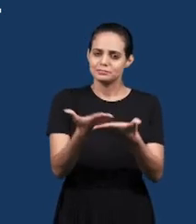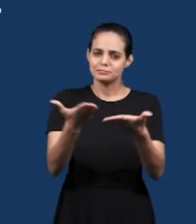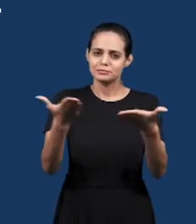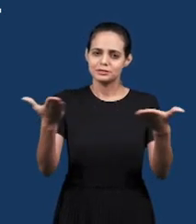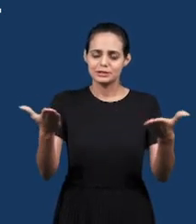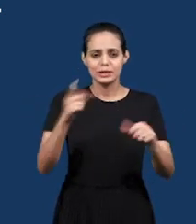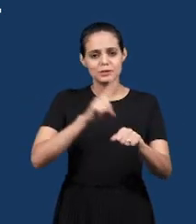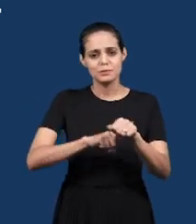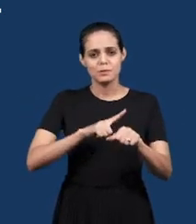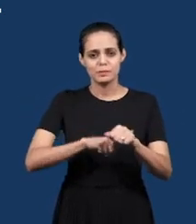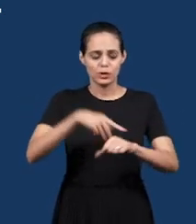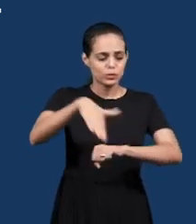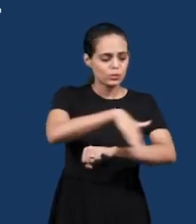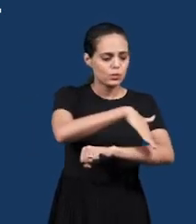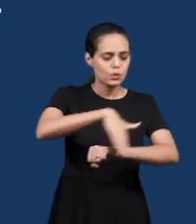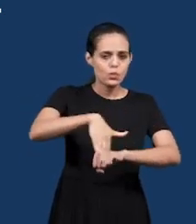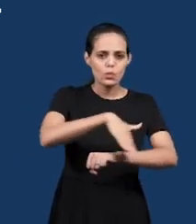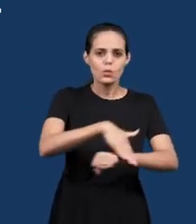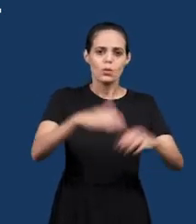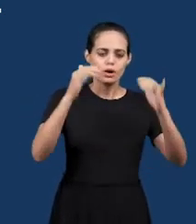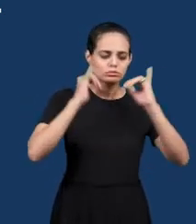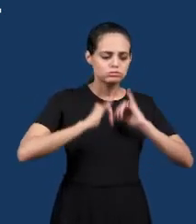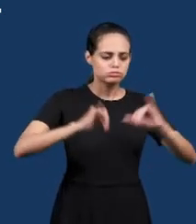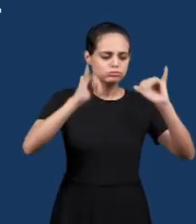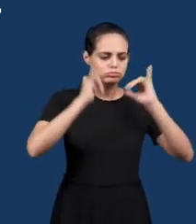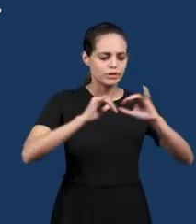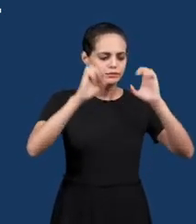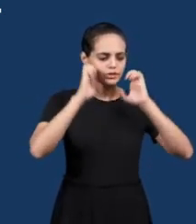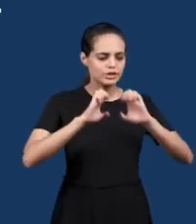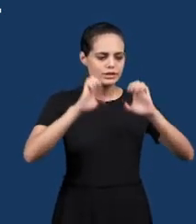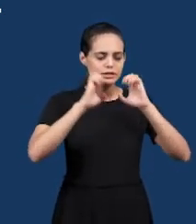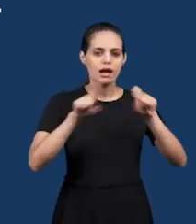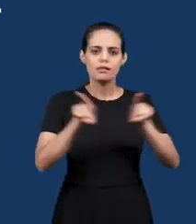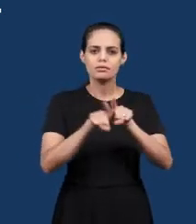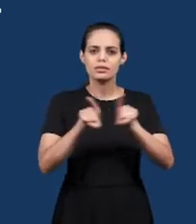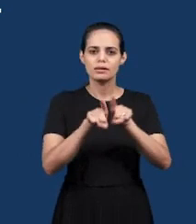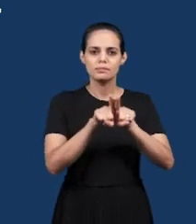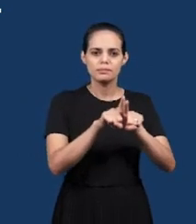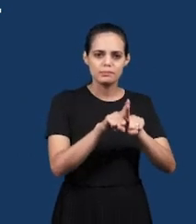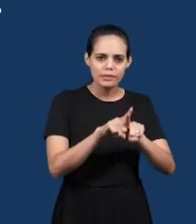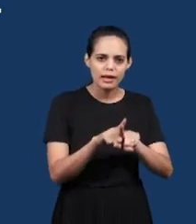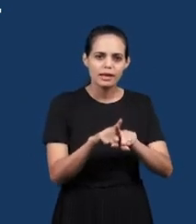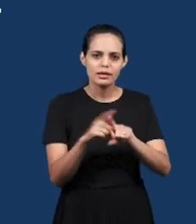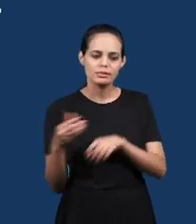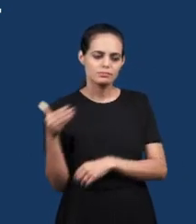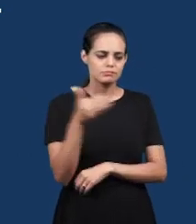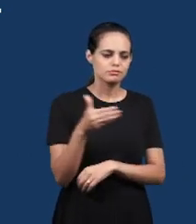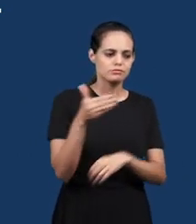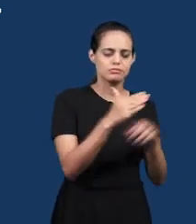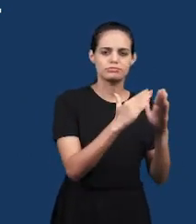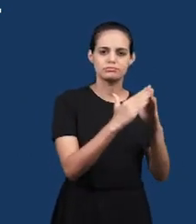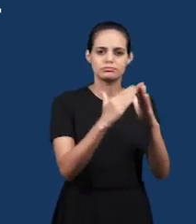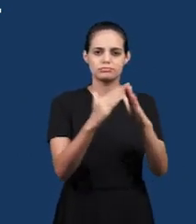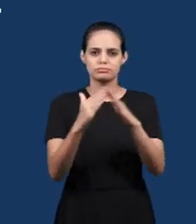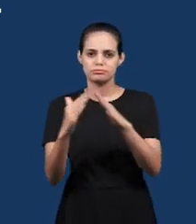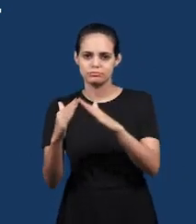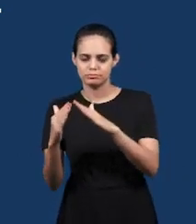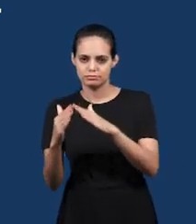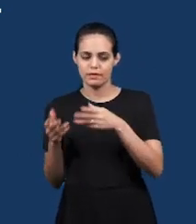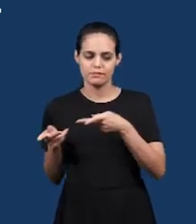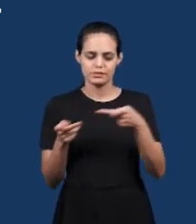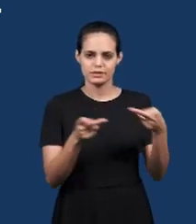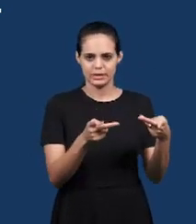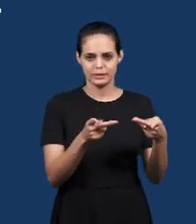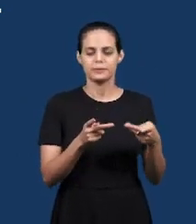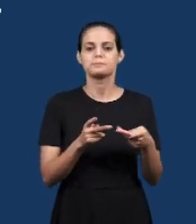II, peace of the Lord, I miss you all dearly. Of the visits, of the evangelizations, let us